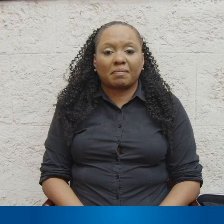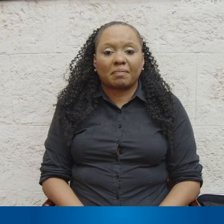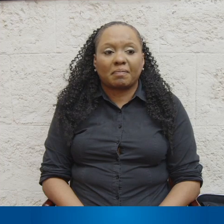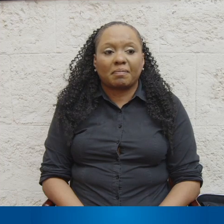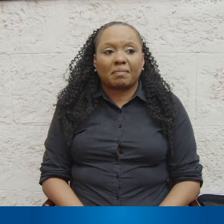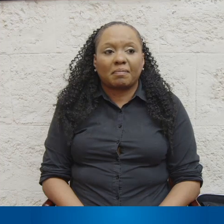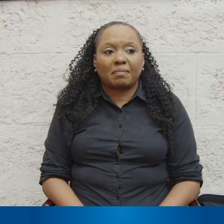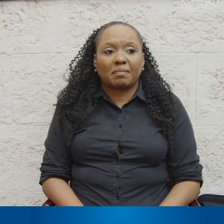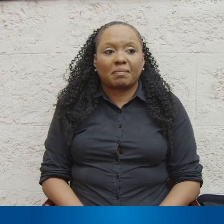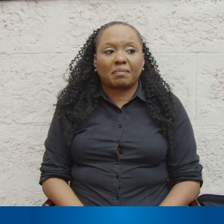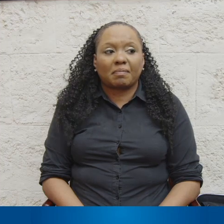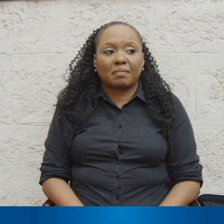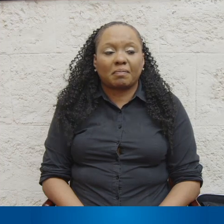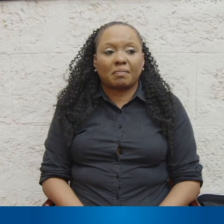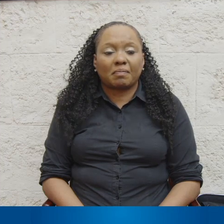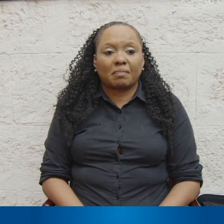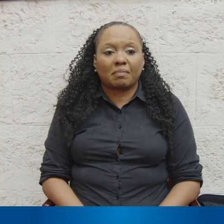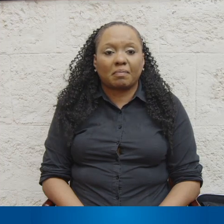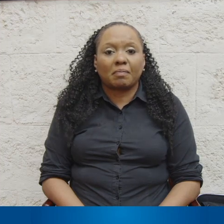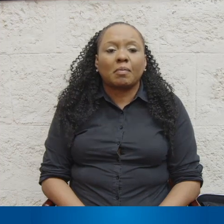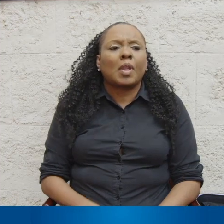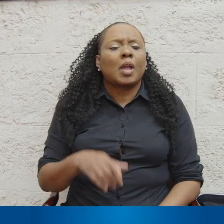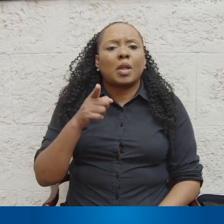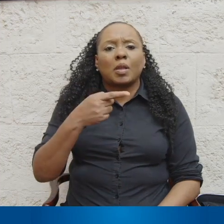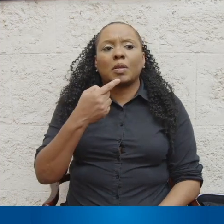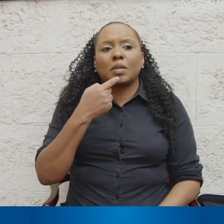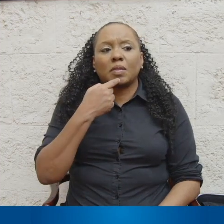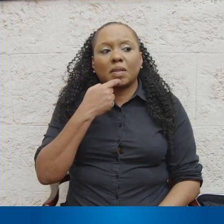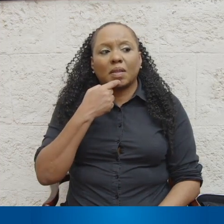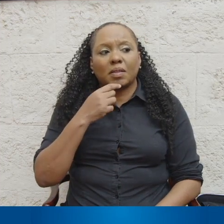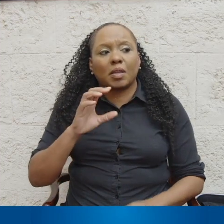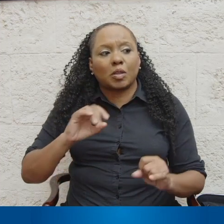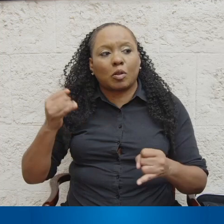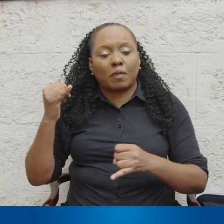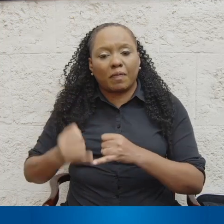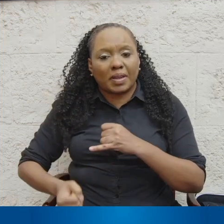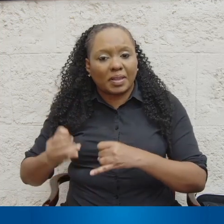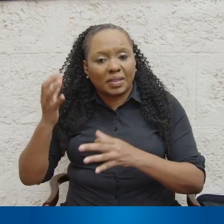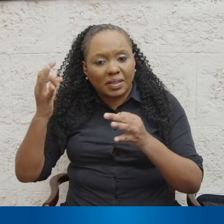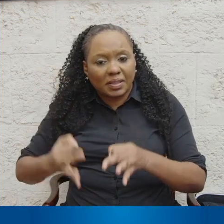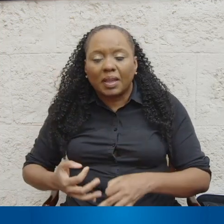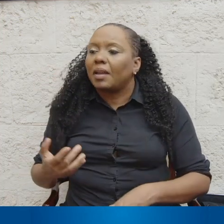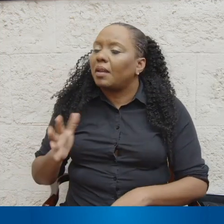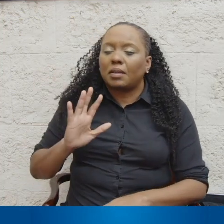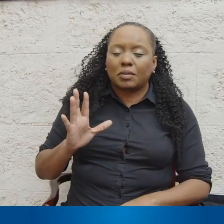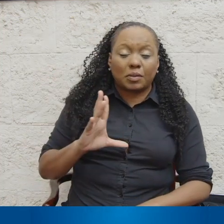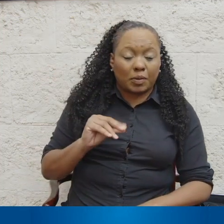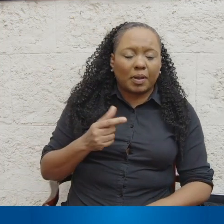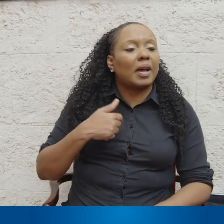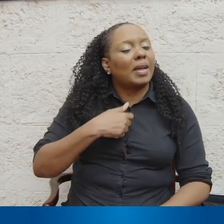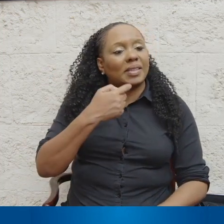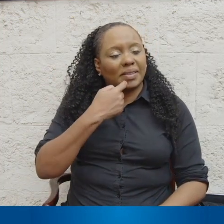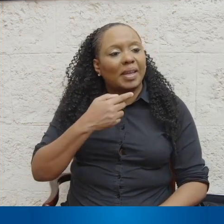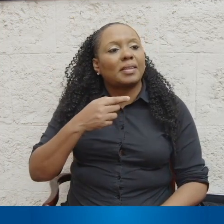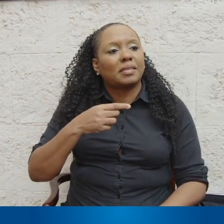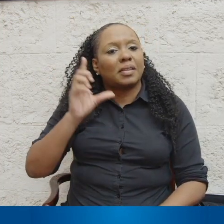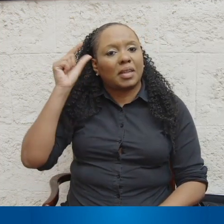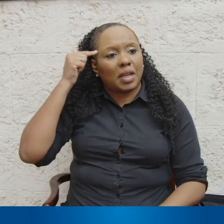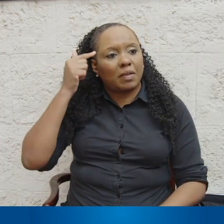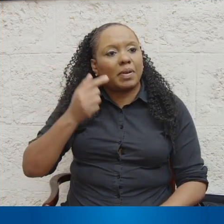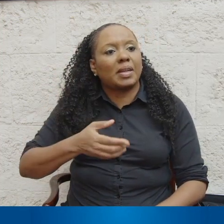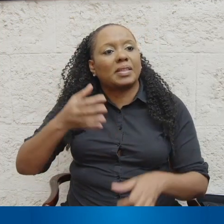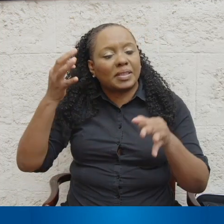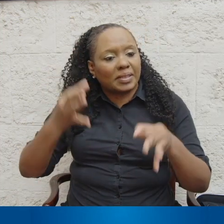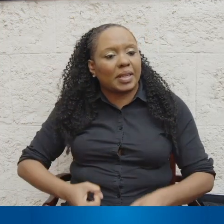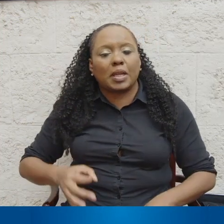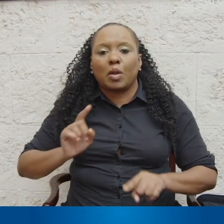there is no final decision yet on the crop over route. That's not what I said. I said Cabinet has made a decision, but I'm asking for patience. Patience, right. So I'm not announcing